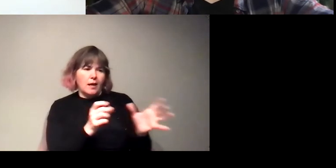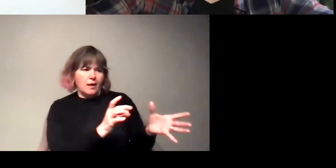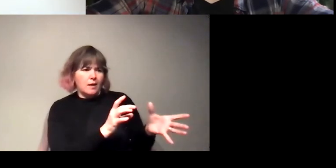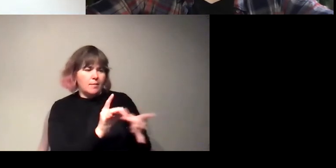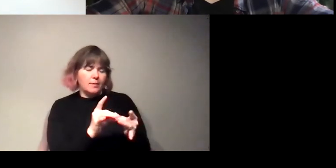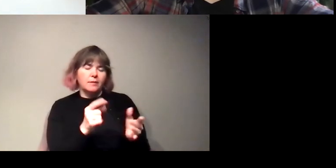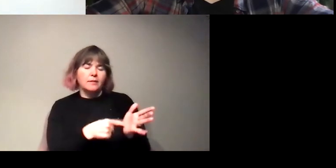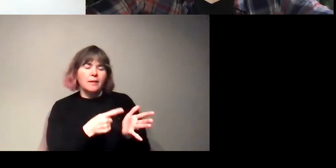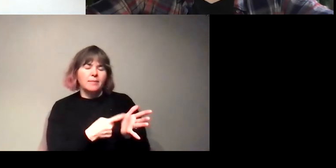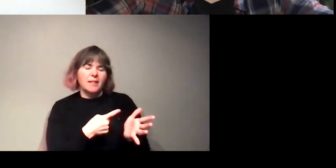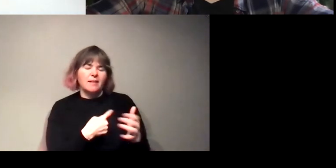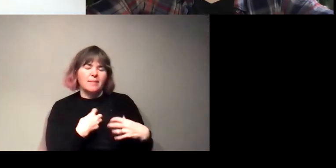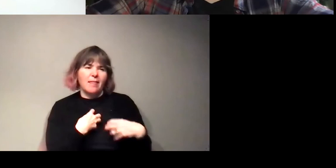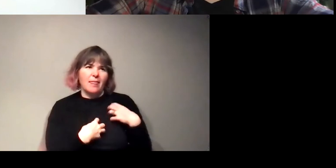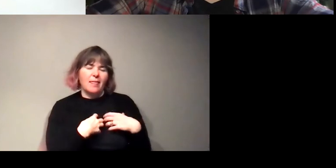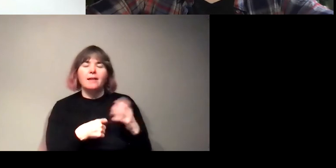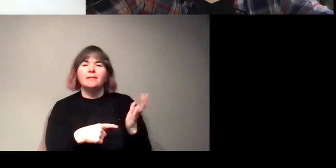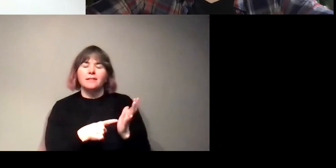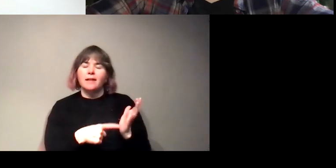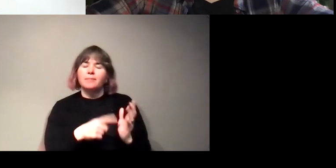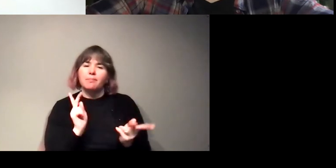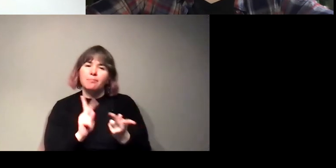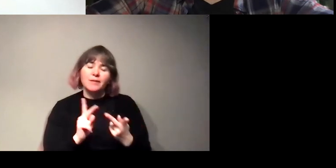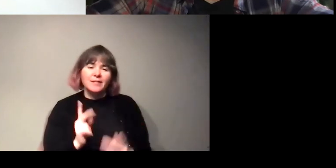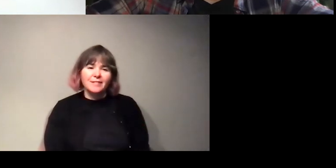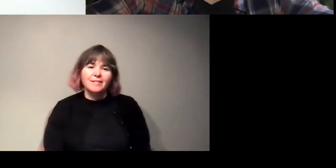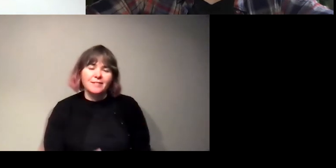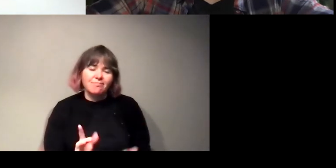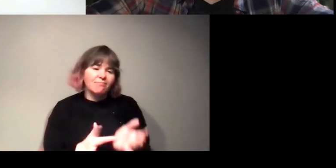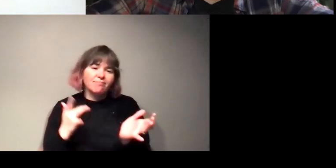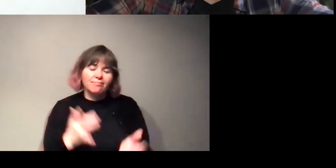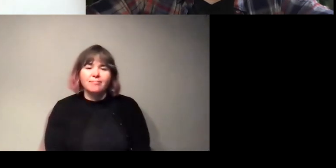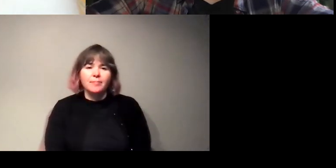but yeah, sometimes really useful.